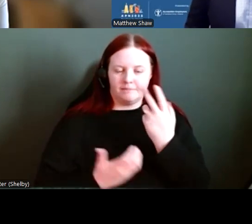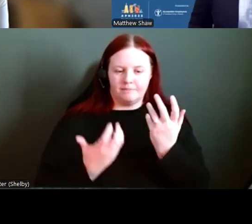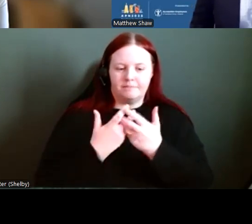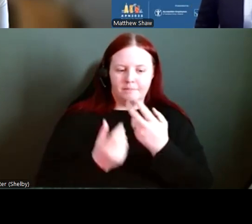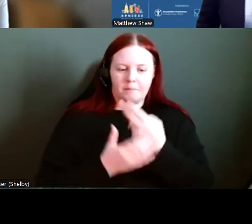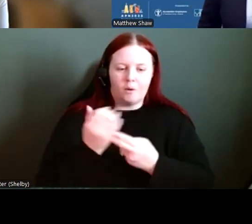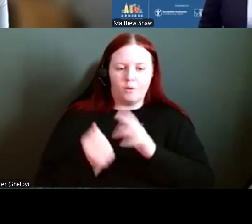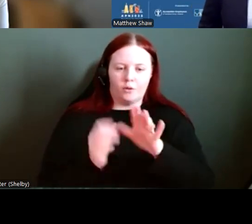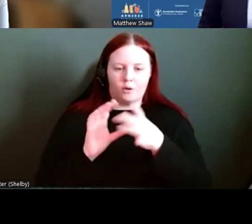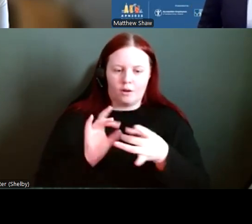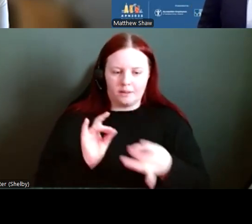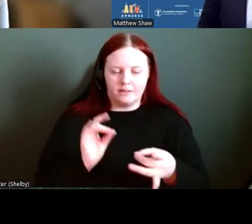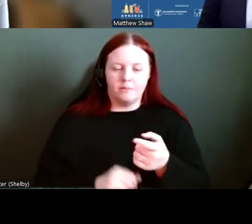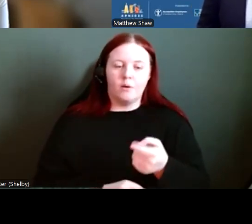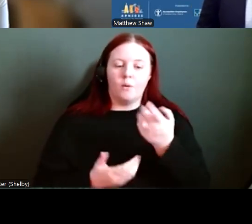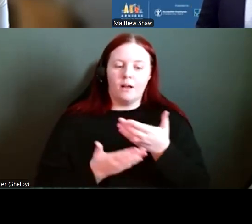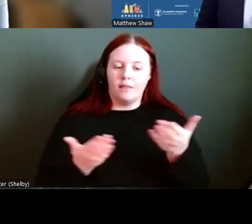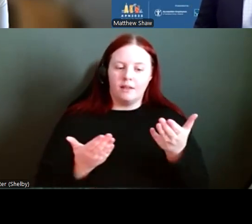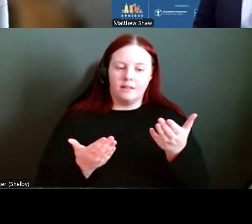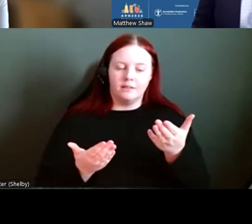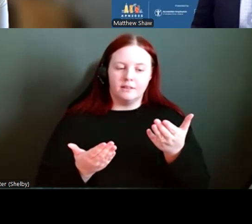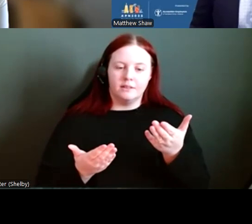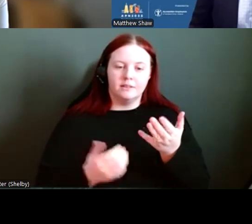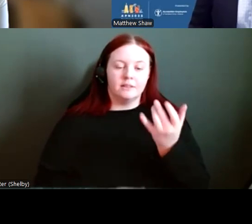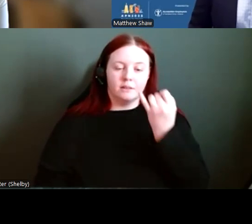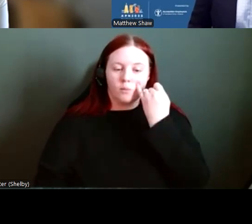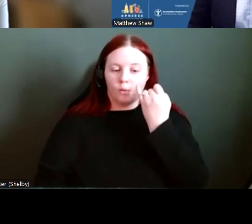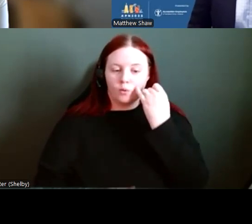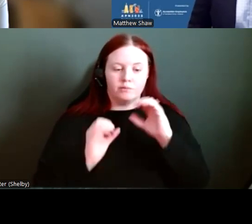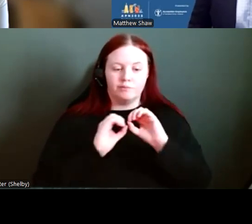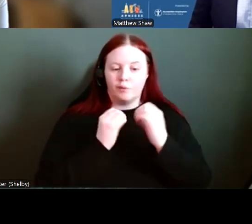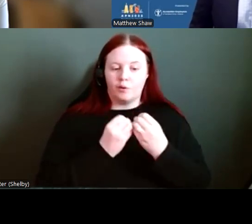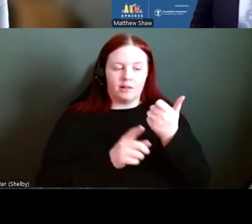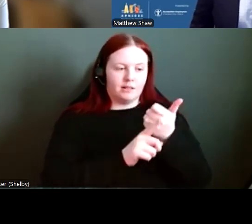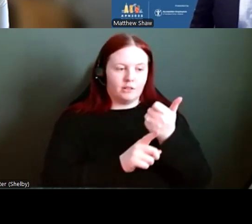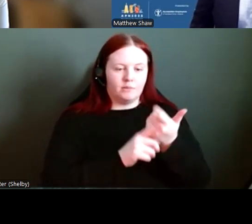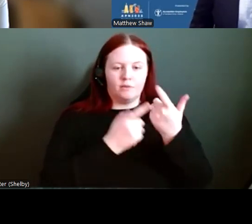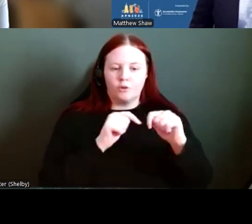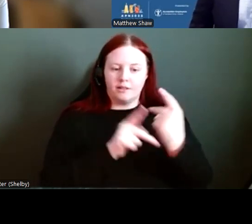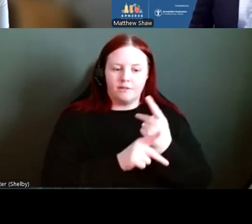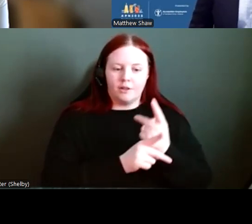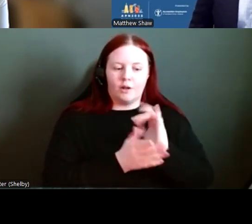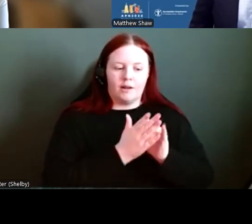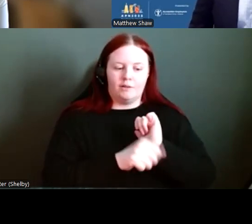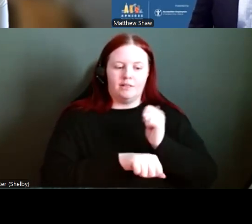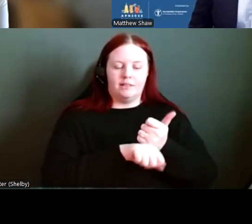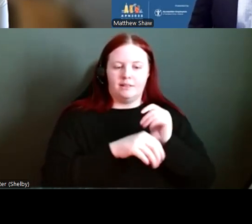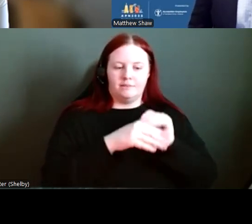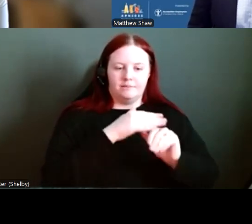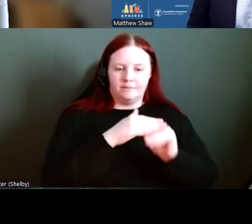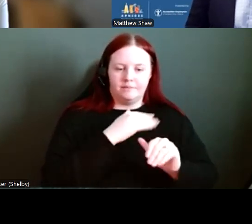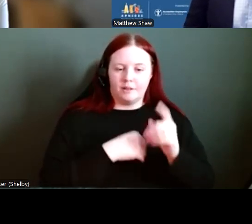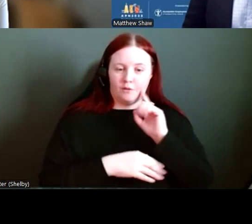things I try to say when organizations are really thinking about this is the removal of